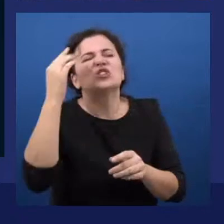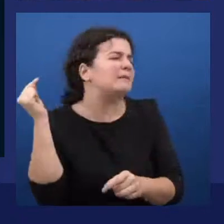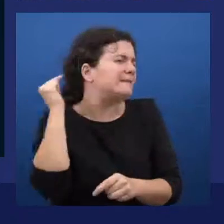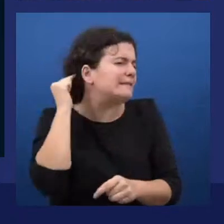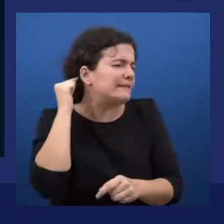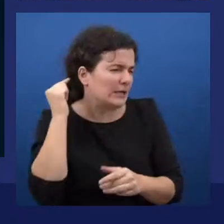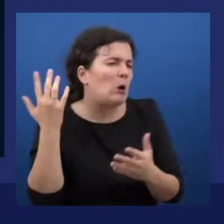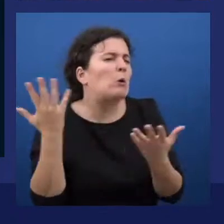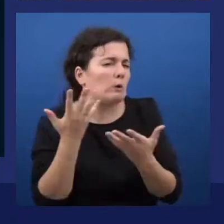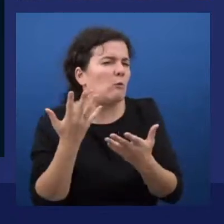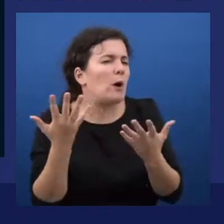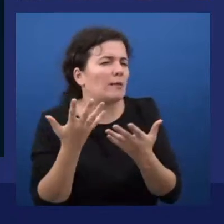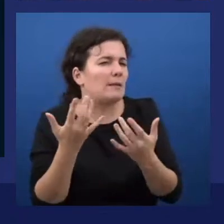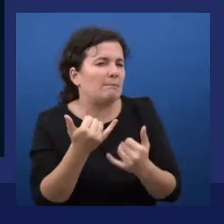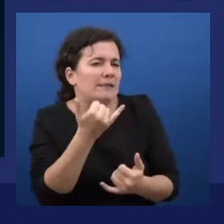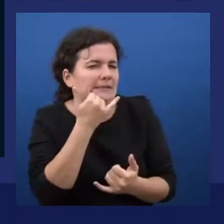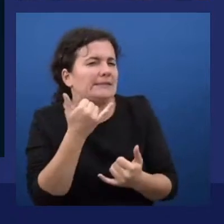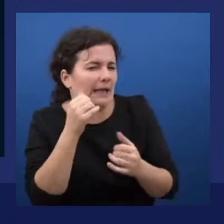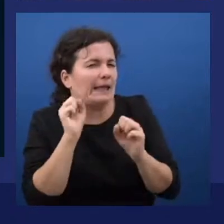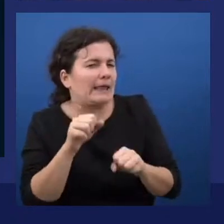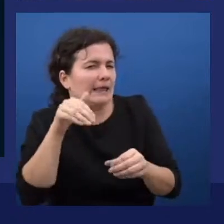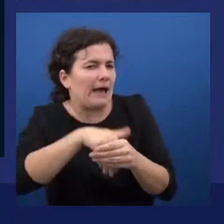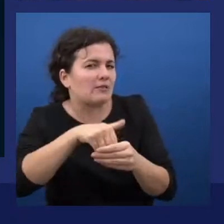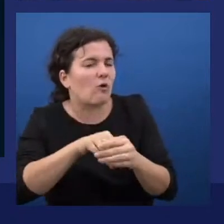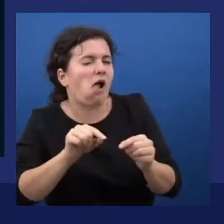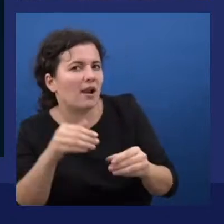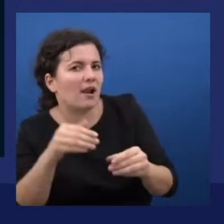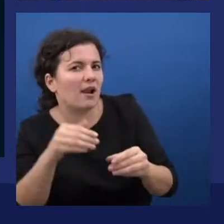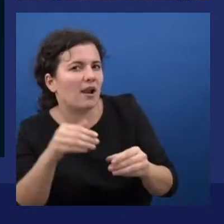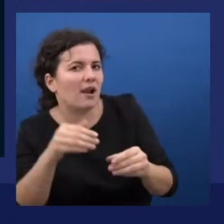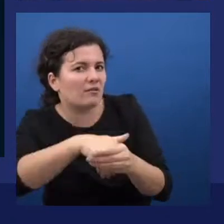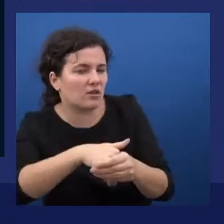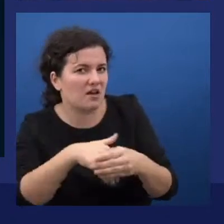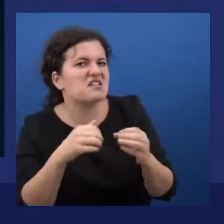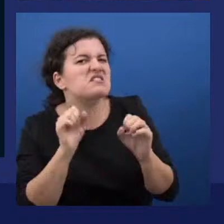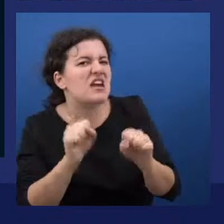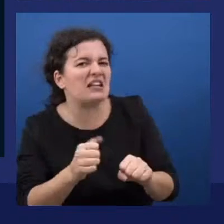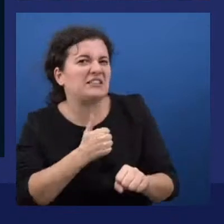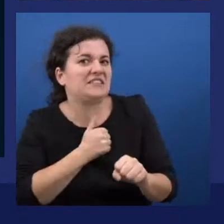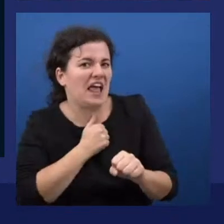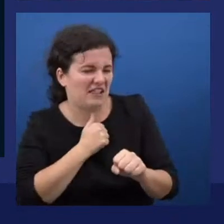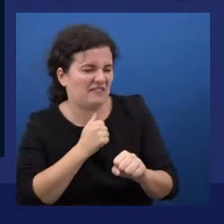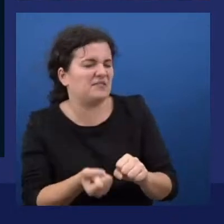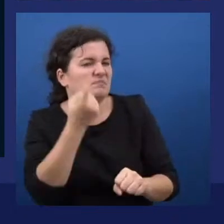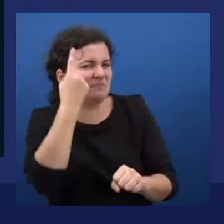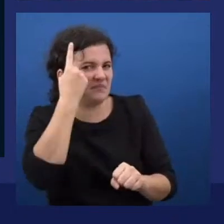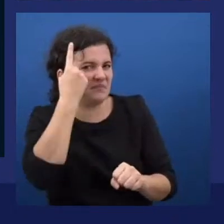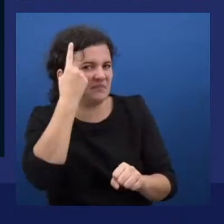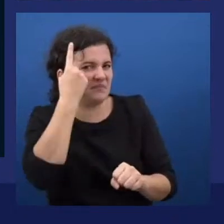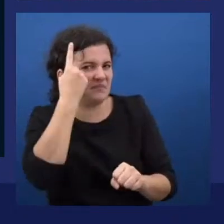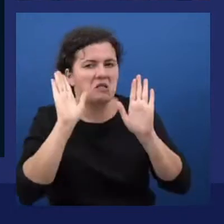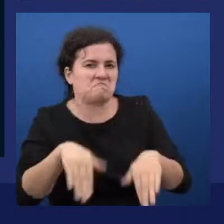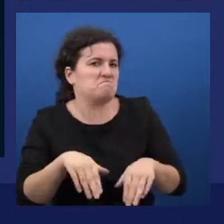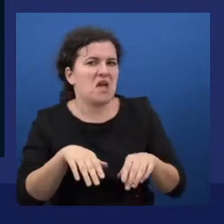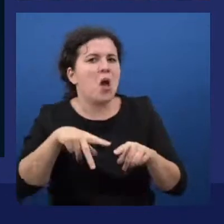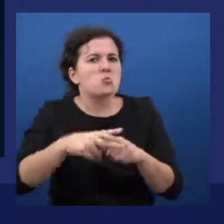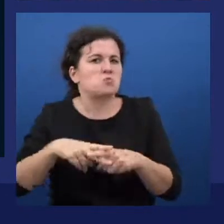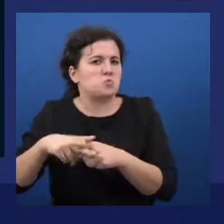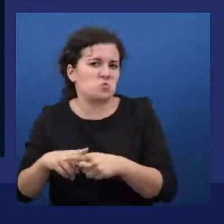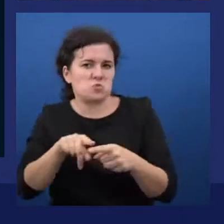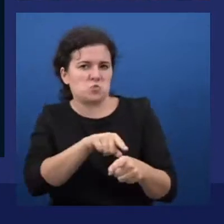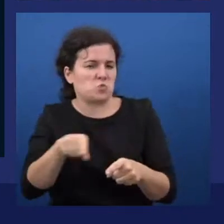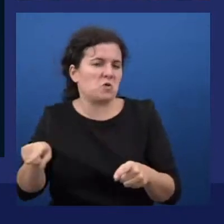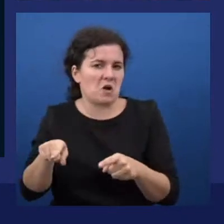it happened in order to understand yourself, then anomaly detector is also a good option to